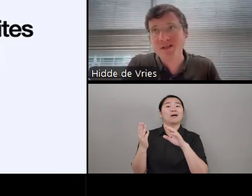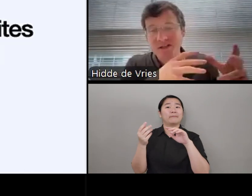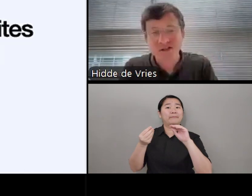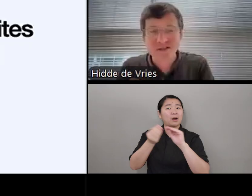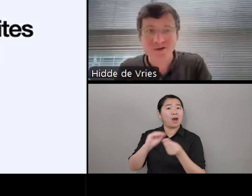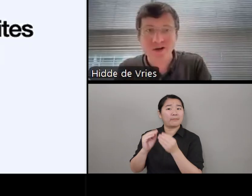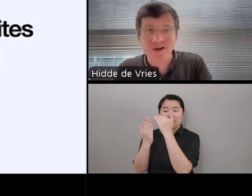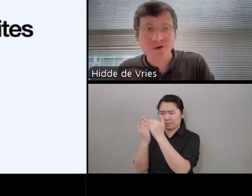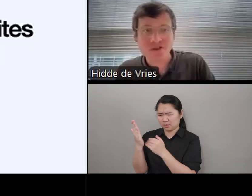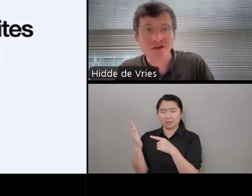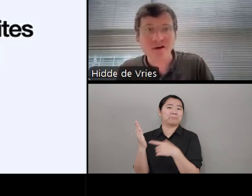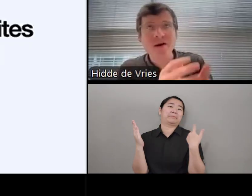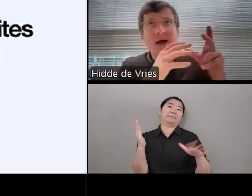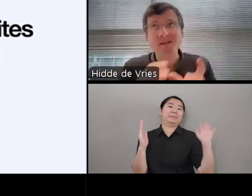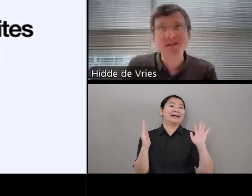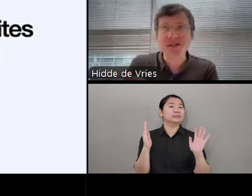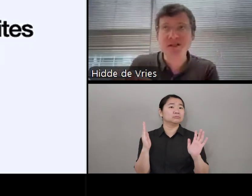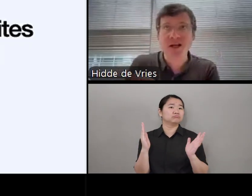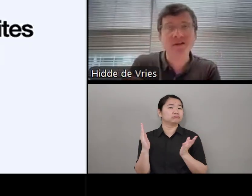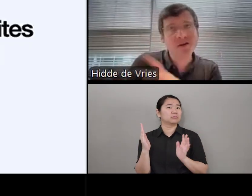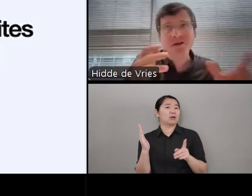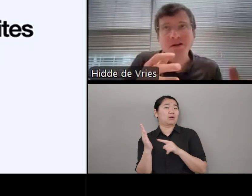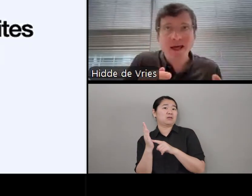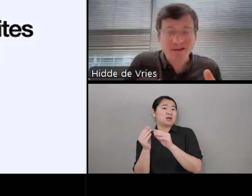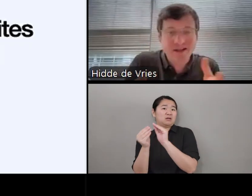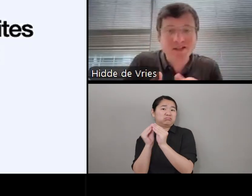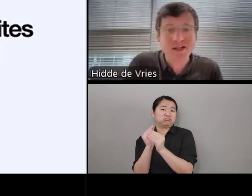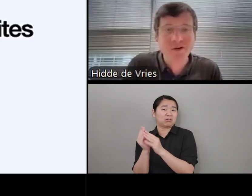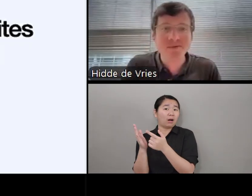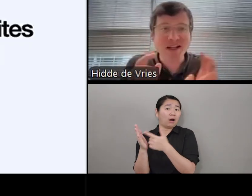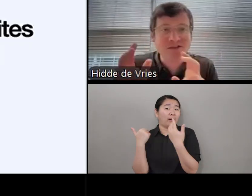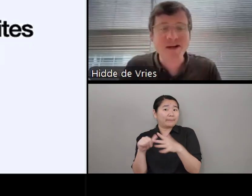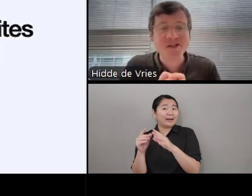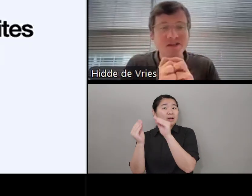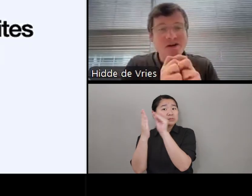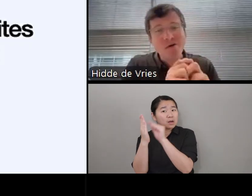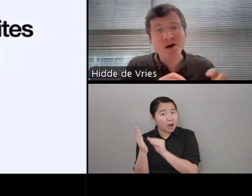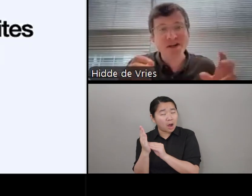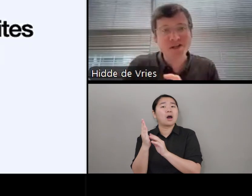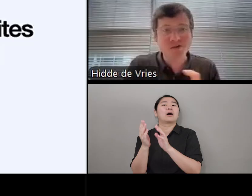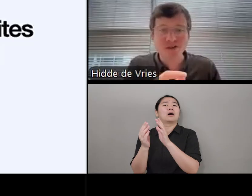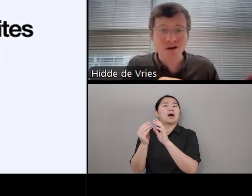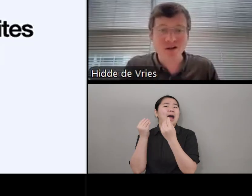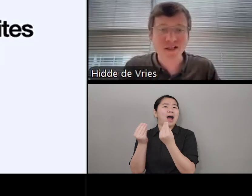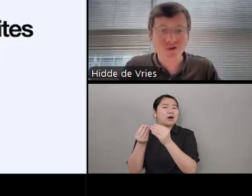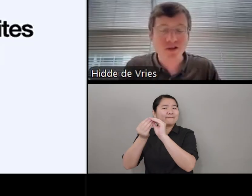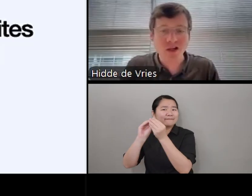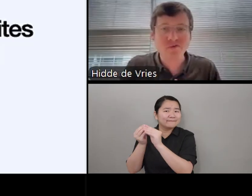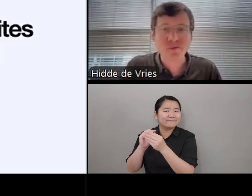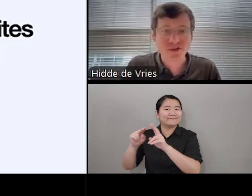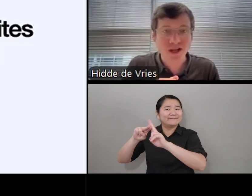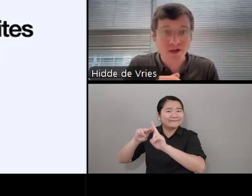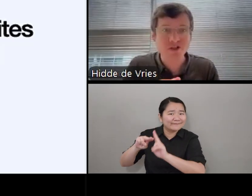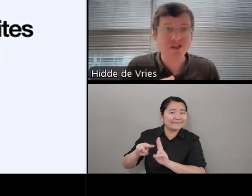which success criterion it falls under. That is interesting and necessary meta information, but the issues are central in a